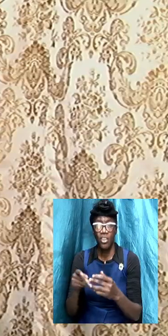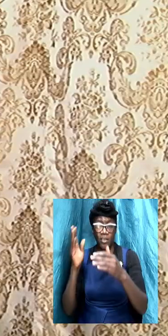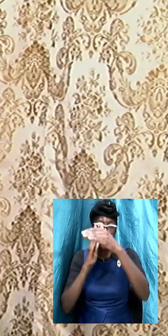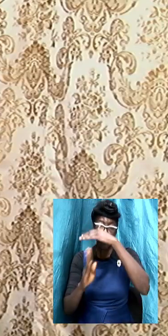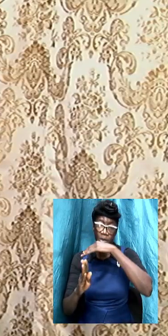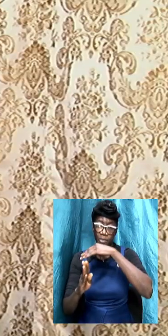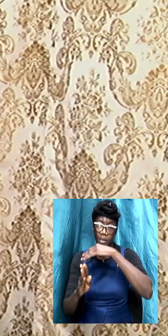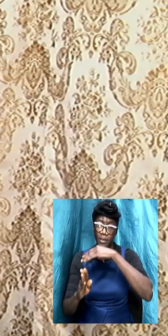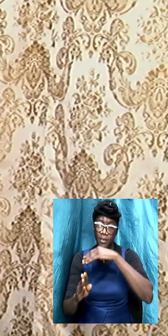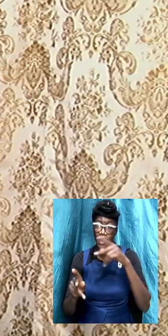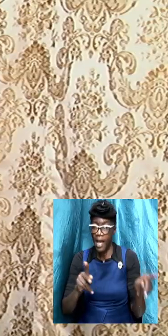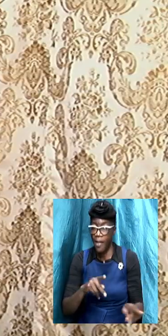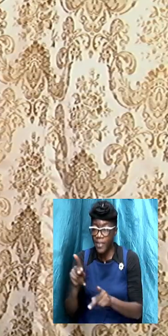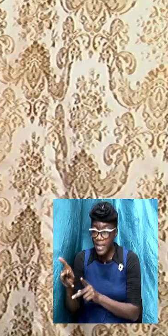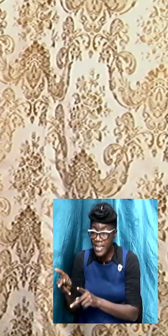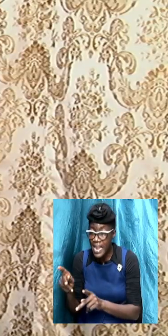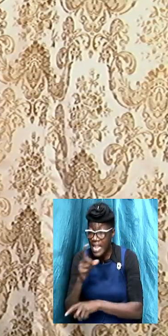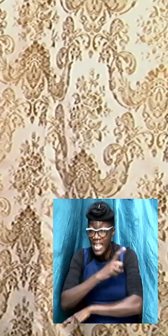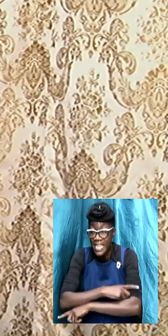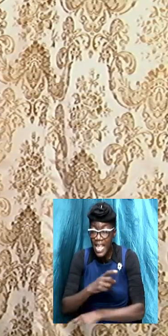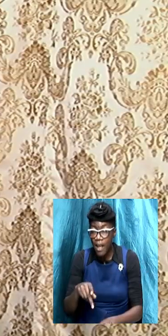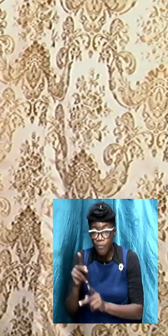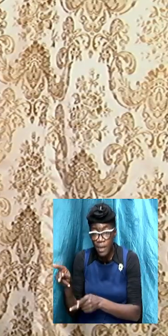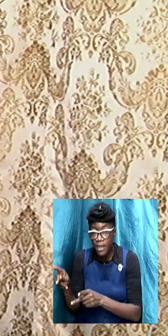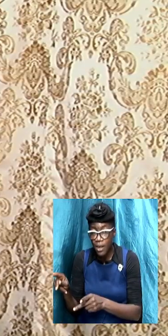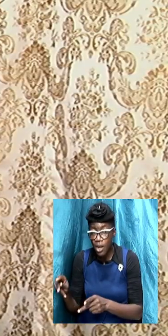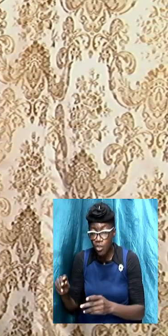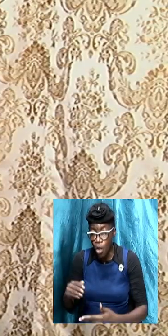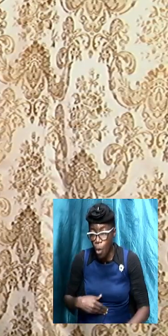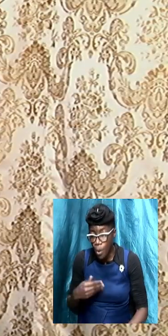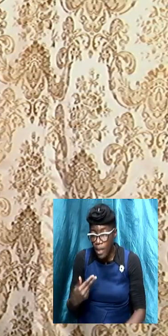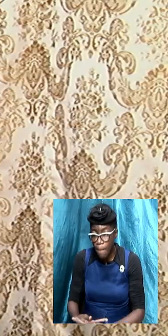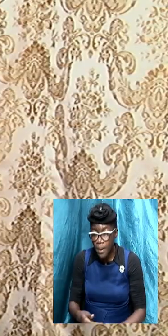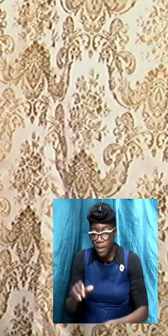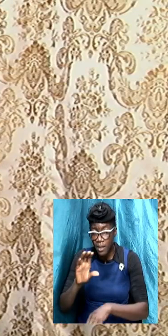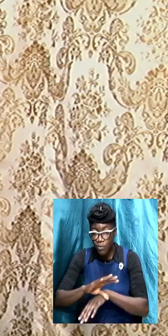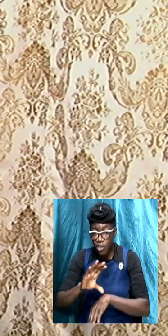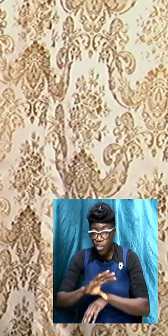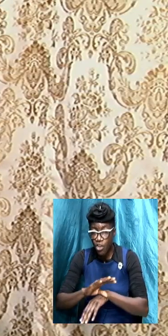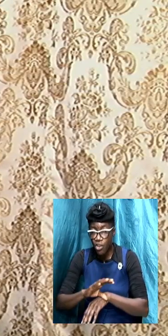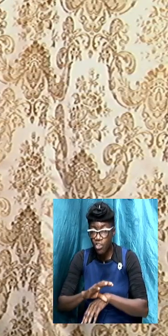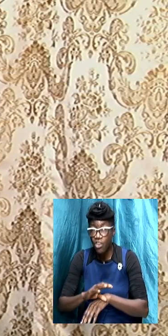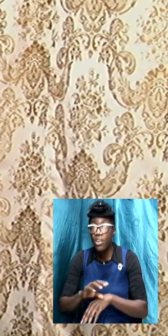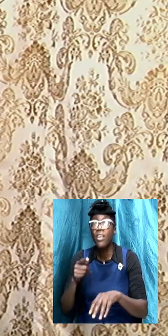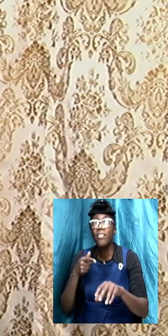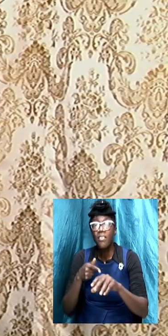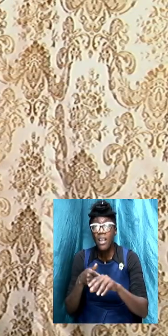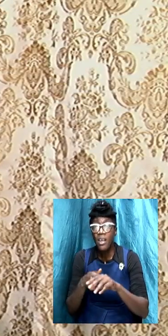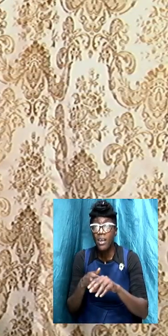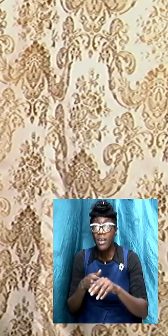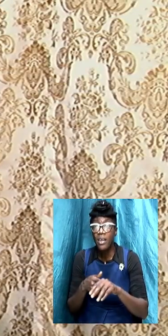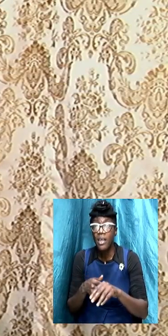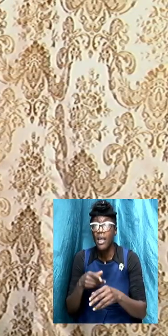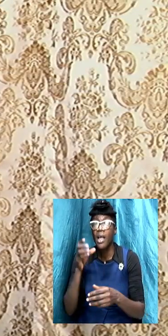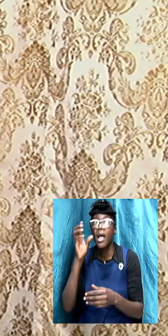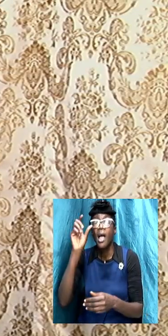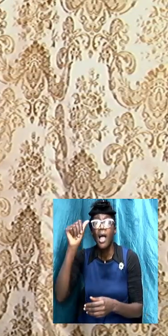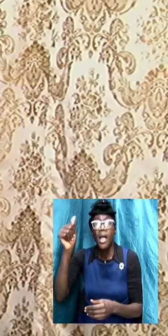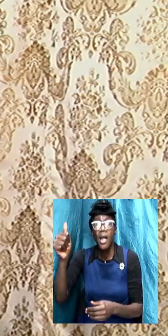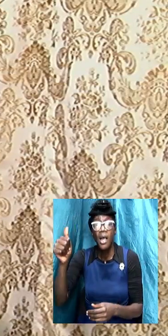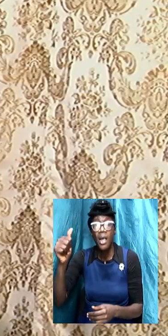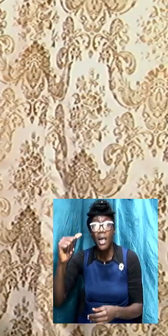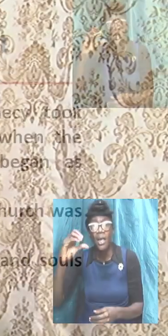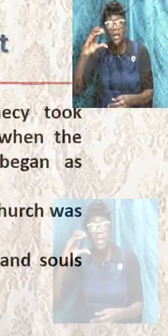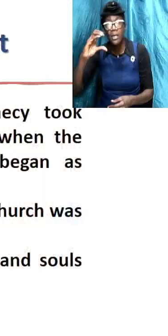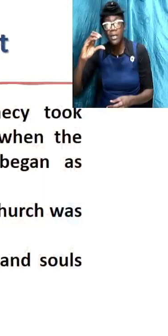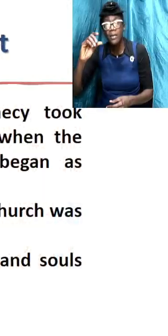Pentecost, when the birth of the church officially began, as according to Acts chapter 2, verse 1 to 4. And the first number